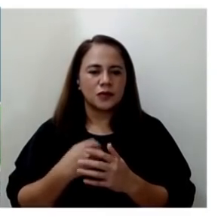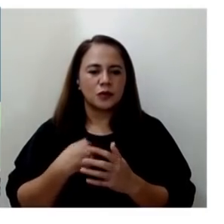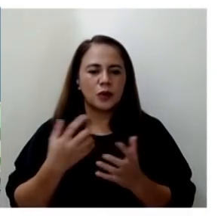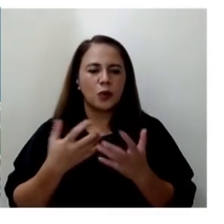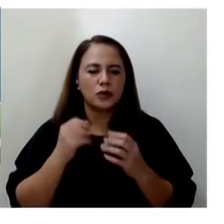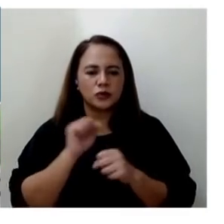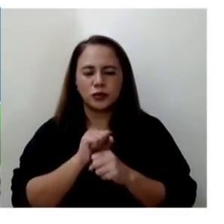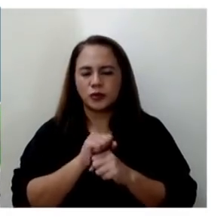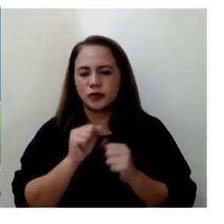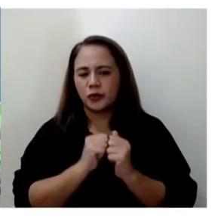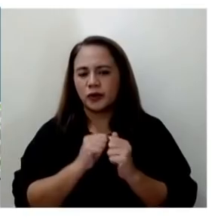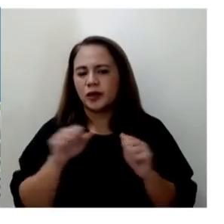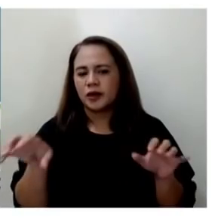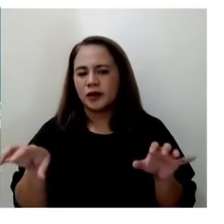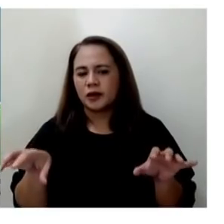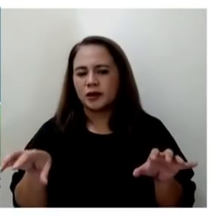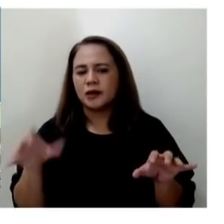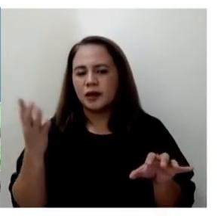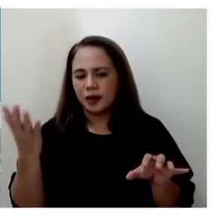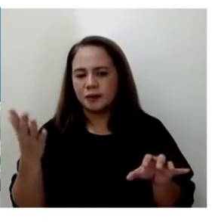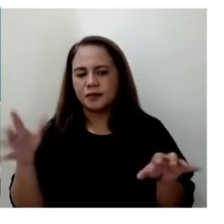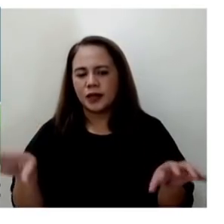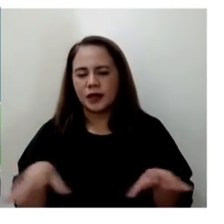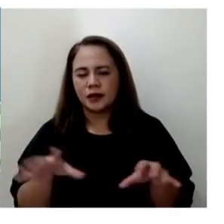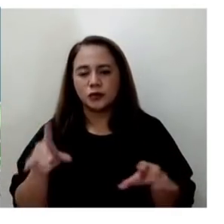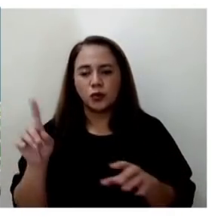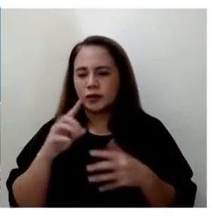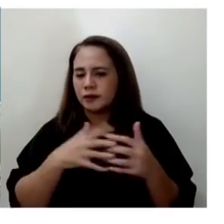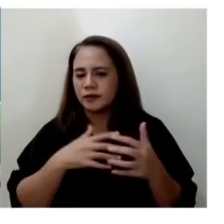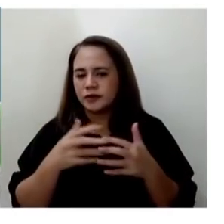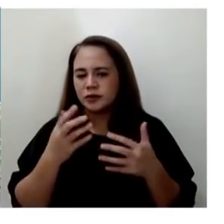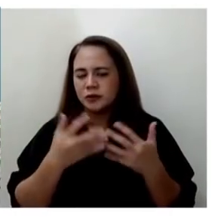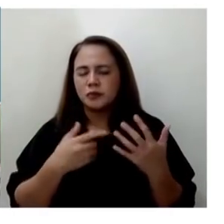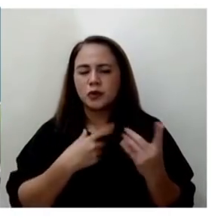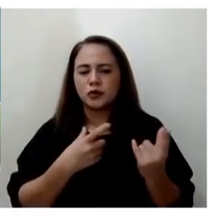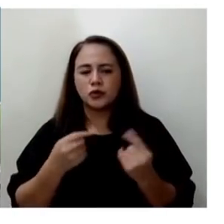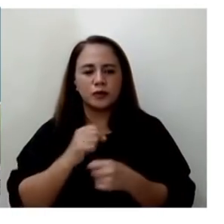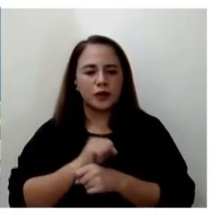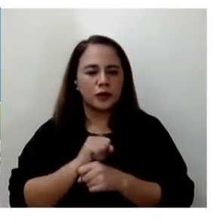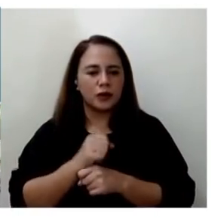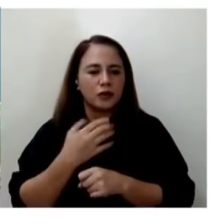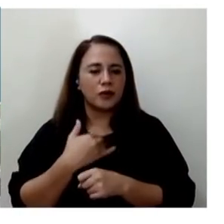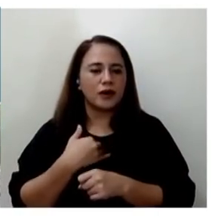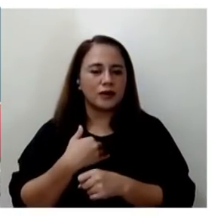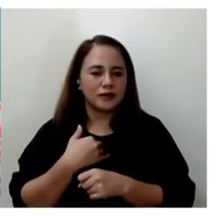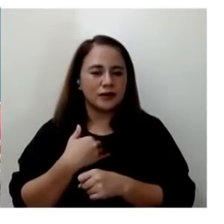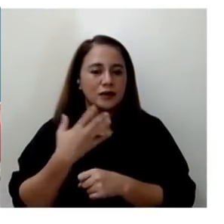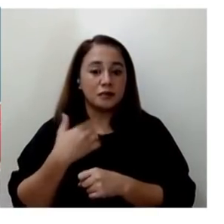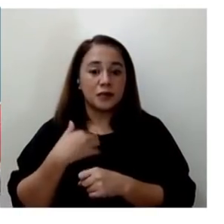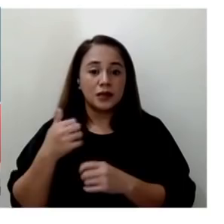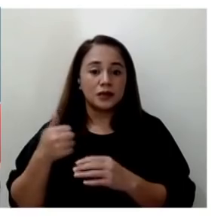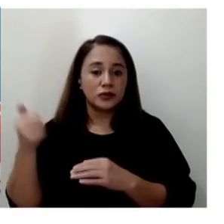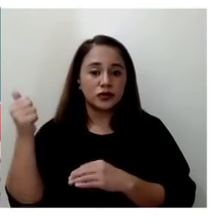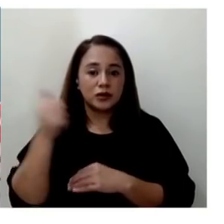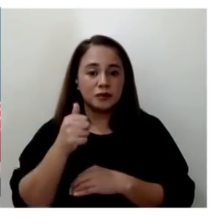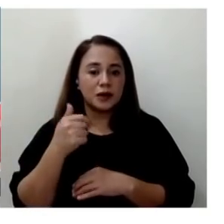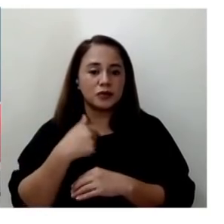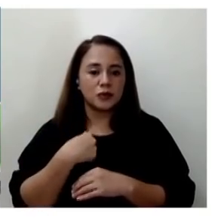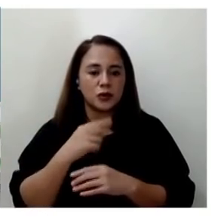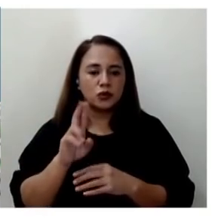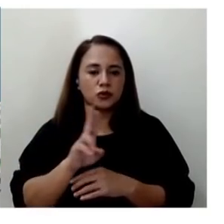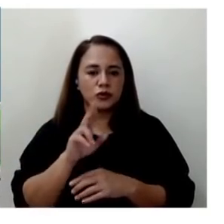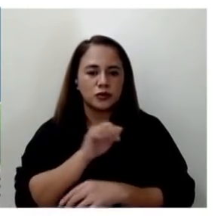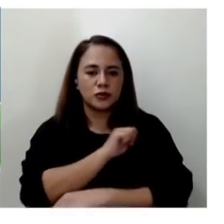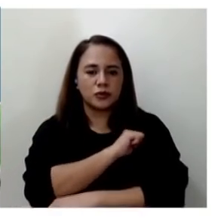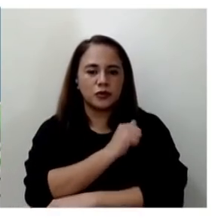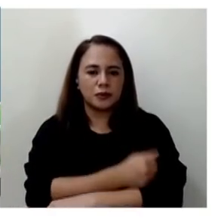with him in this case that he has. And I will do my job as PACC chairman, and I will use the authority given